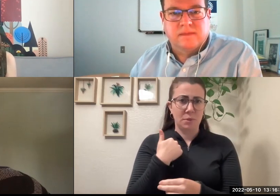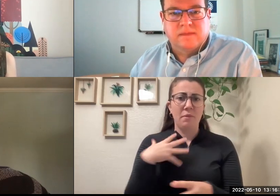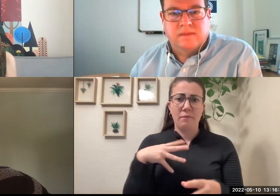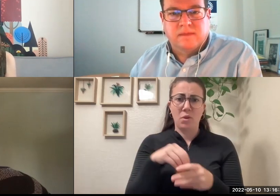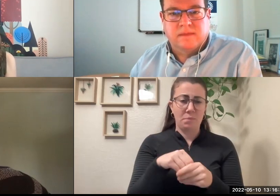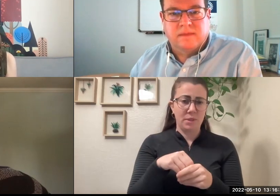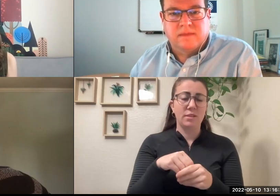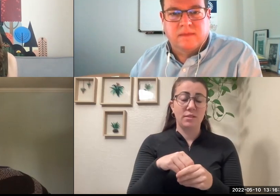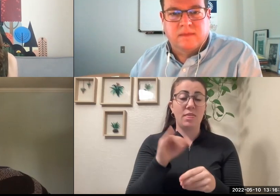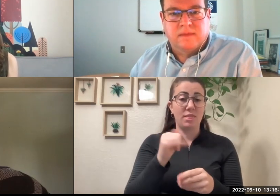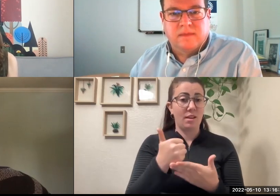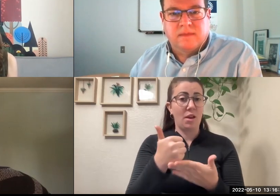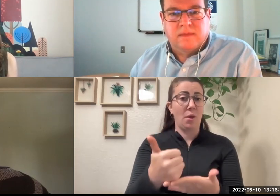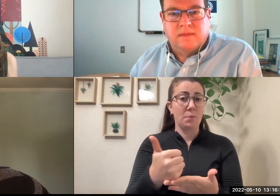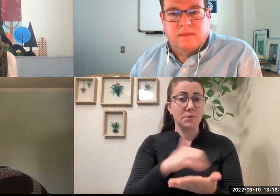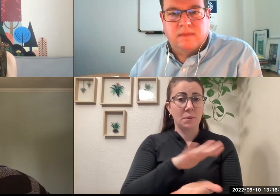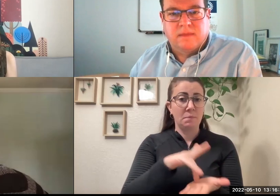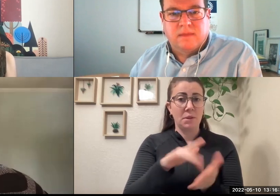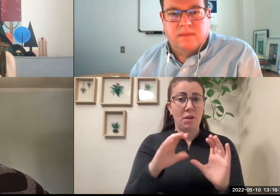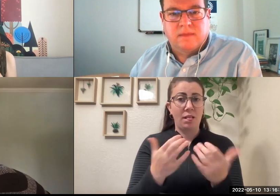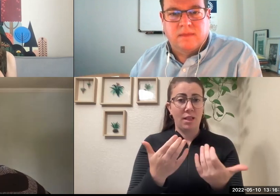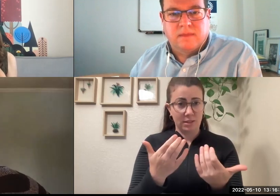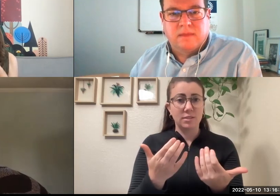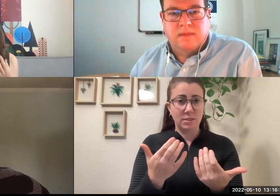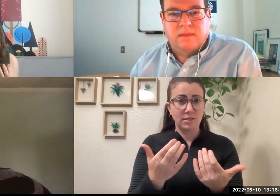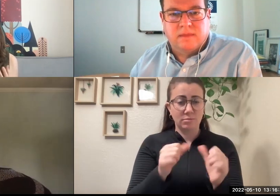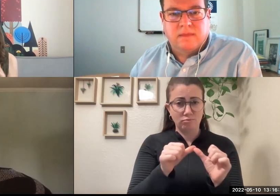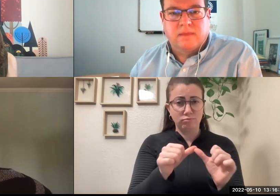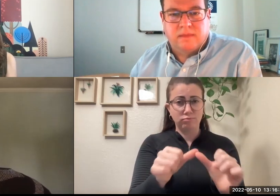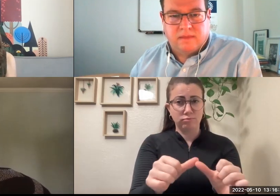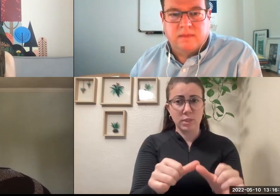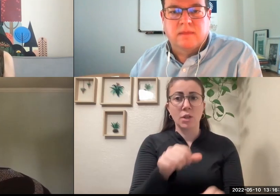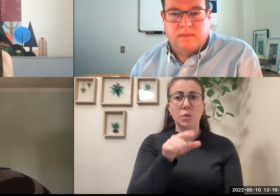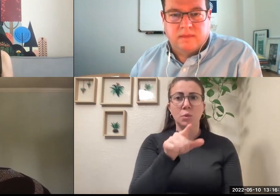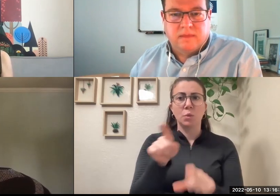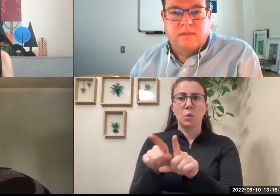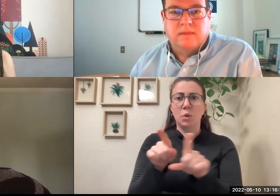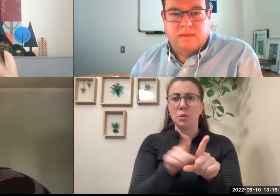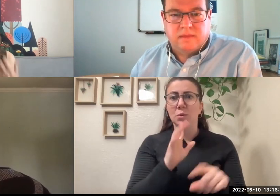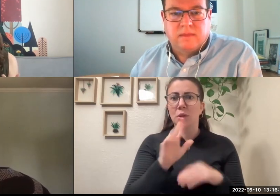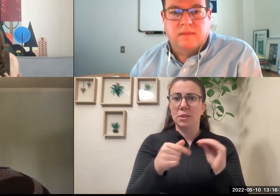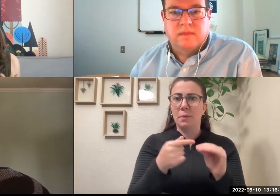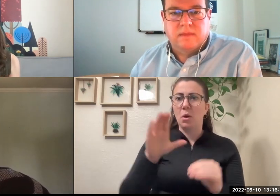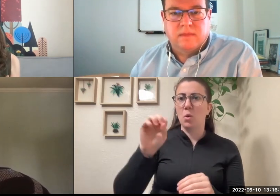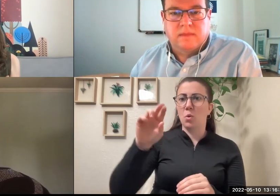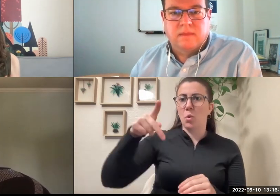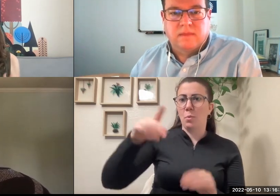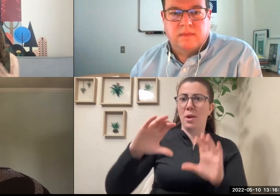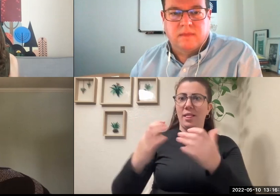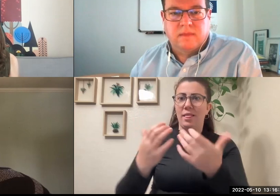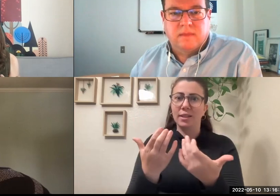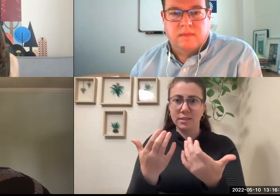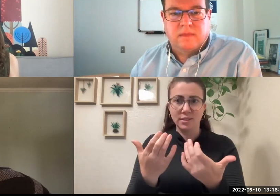highlighted changes in the 1970s that shifted that correlation of productivity and wages to the benefit of the corporate class. The need for union membership